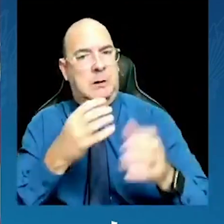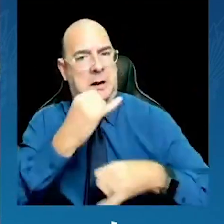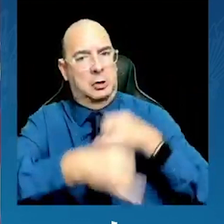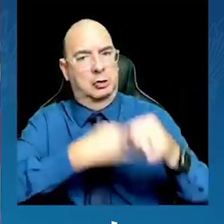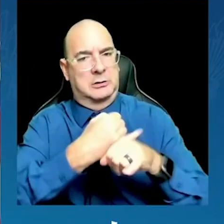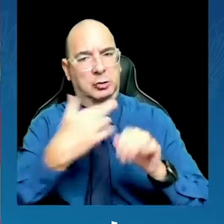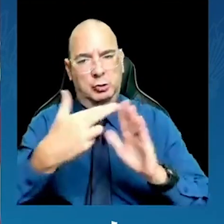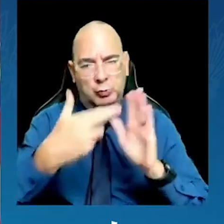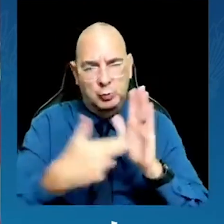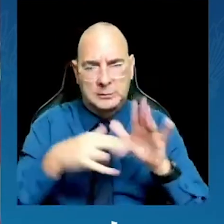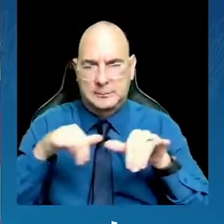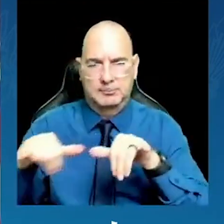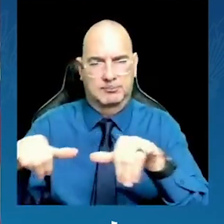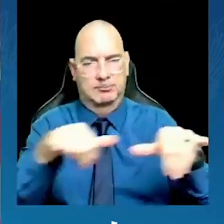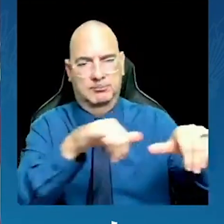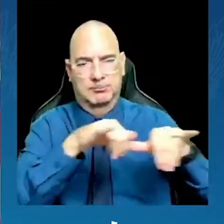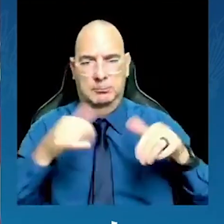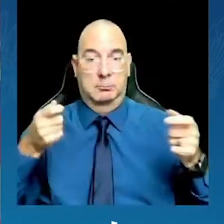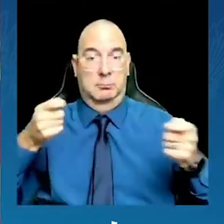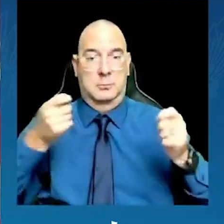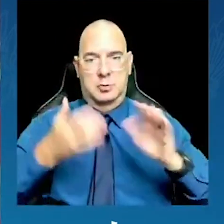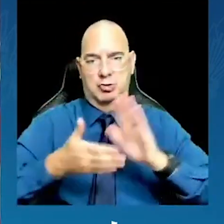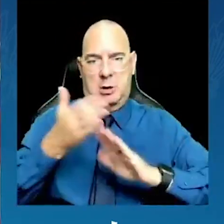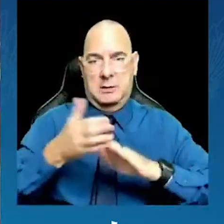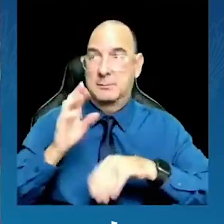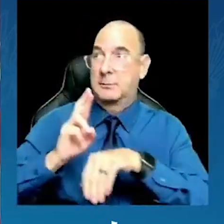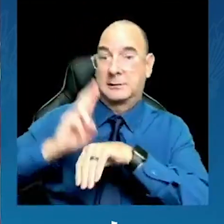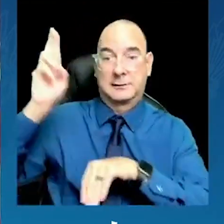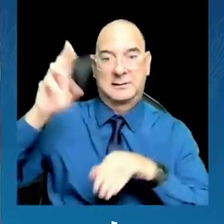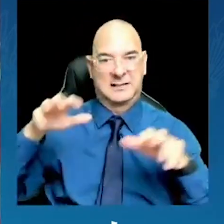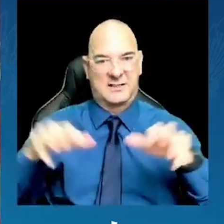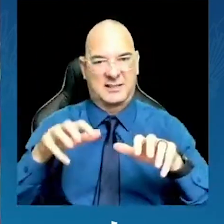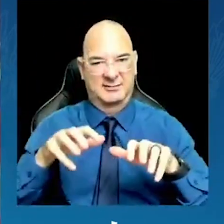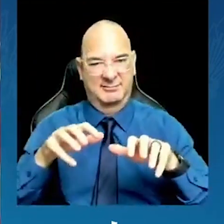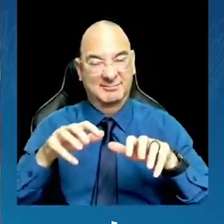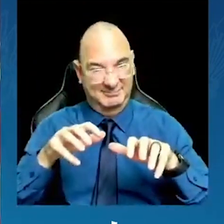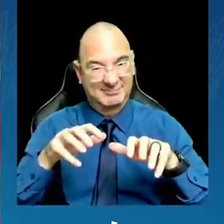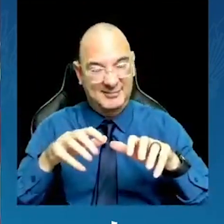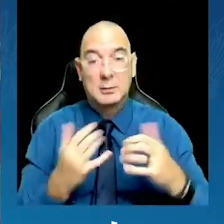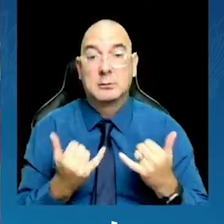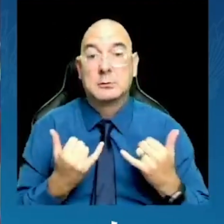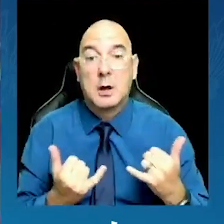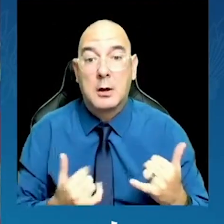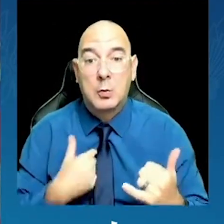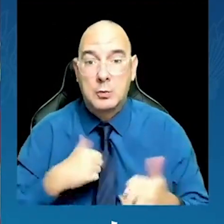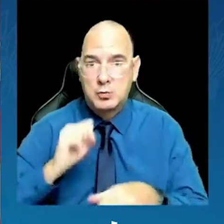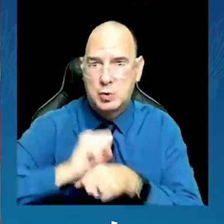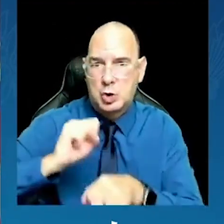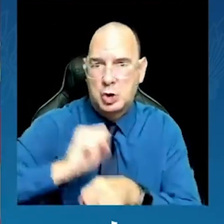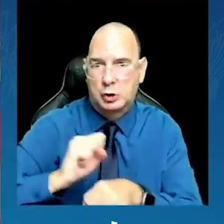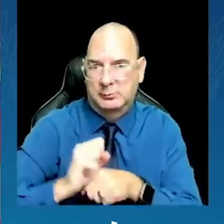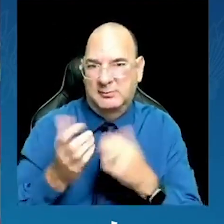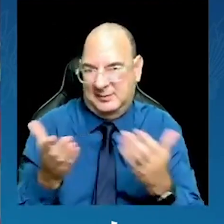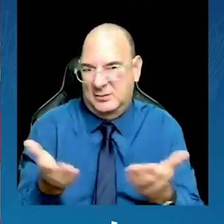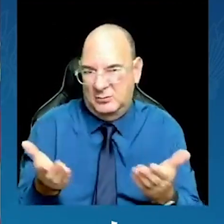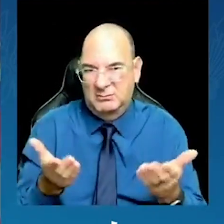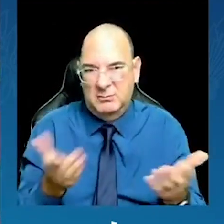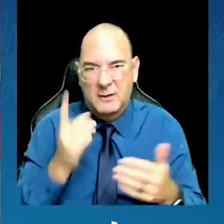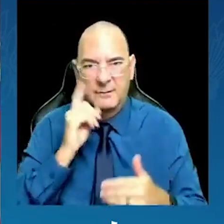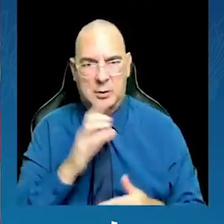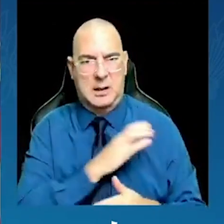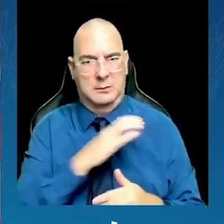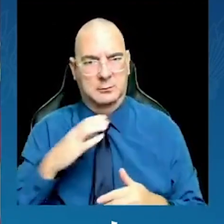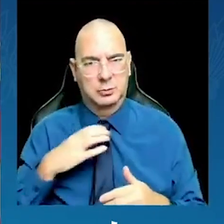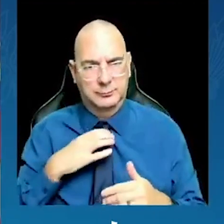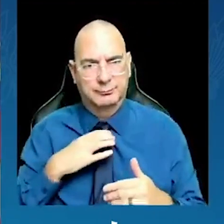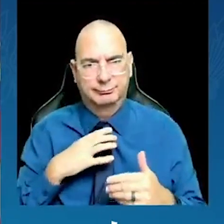activities. Today, the business of our work is for the Council to report on the work